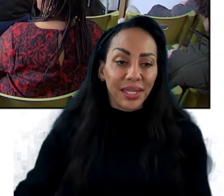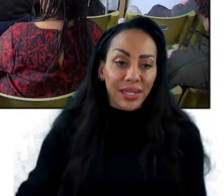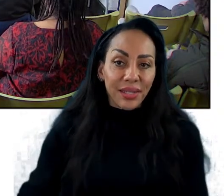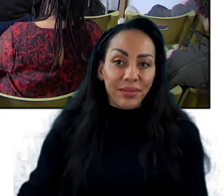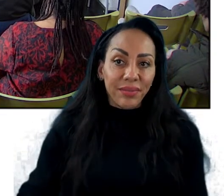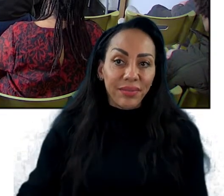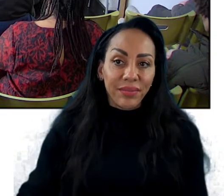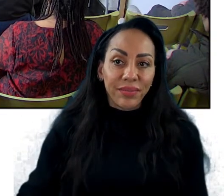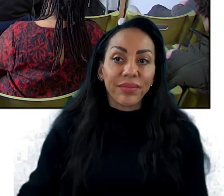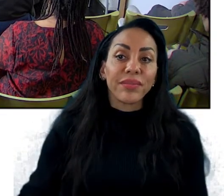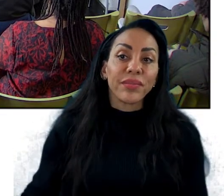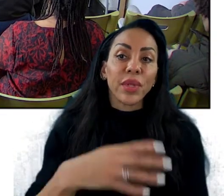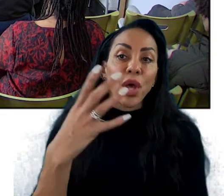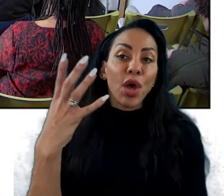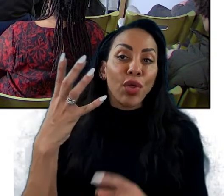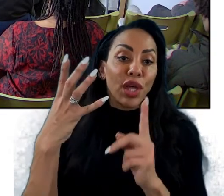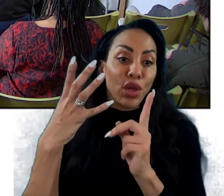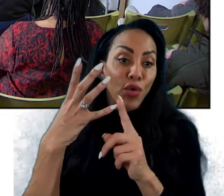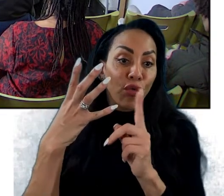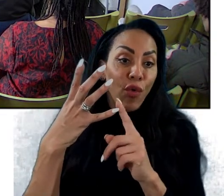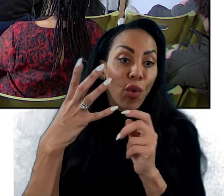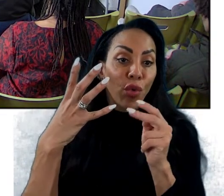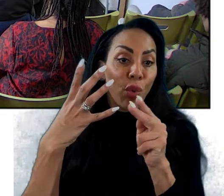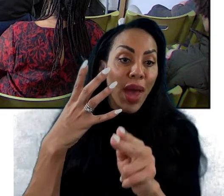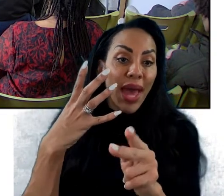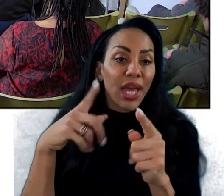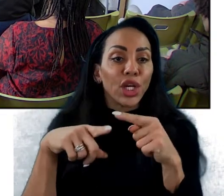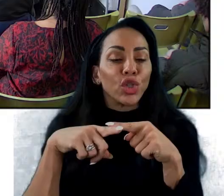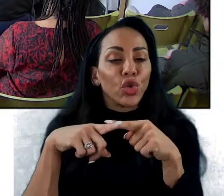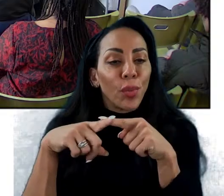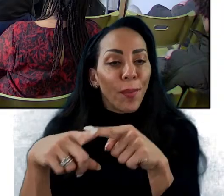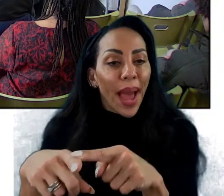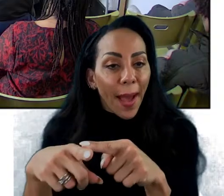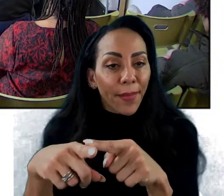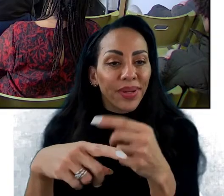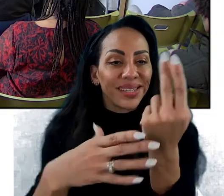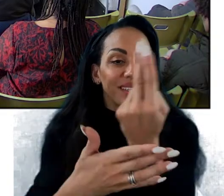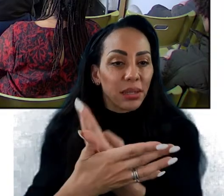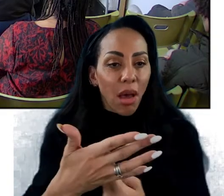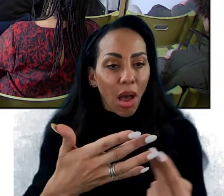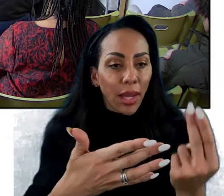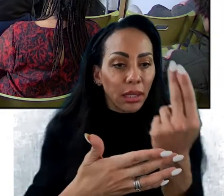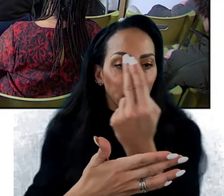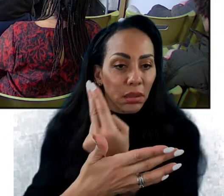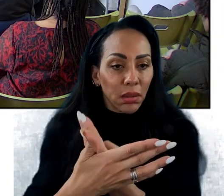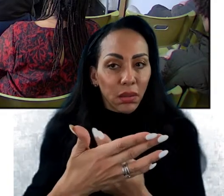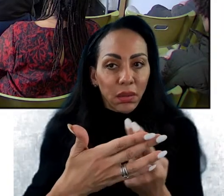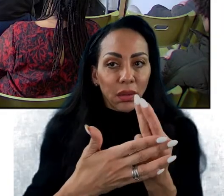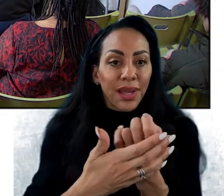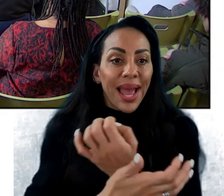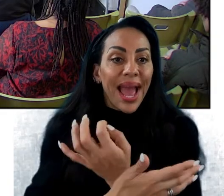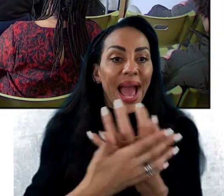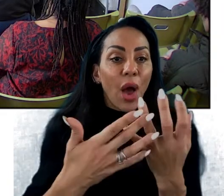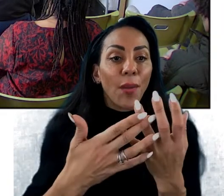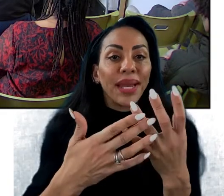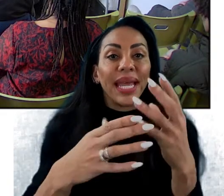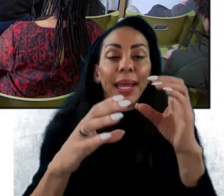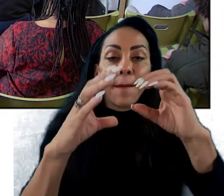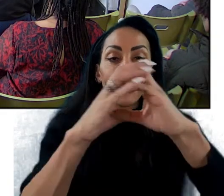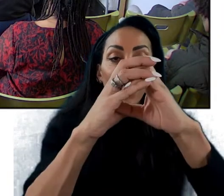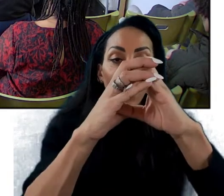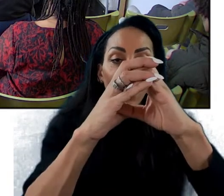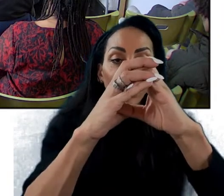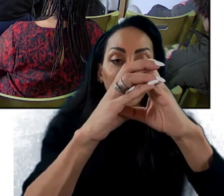there's a fourth way that we actually mapped it, which has just come to mind, which is how many balls you can put into each shape.